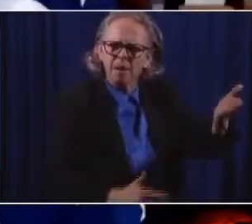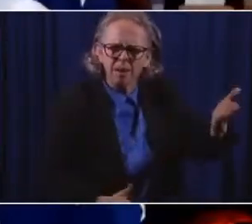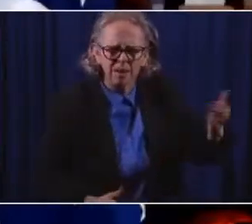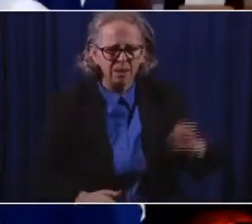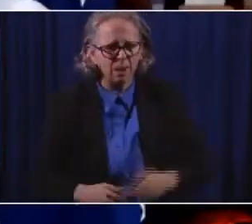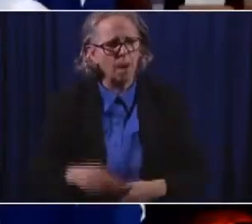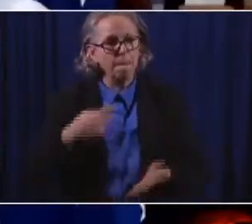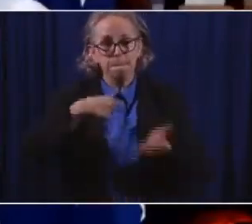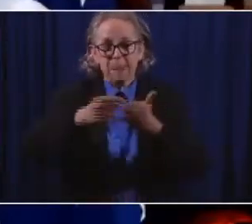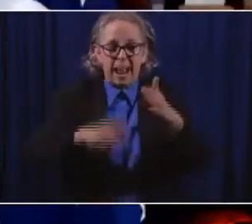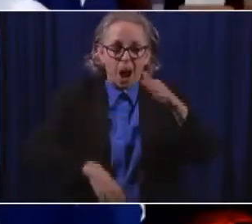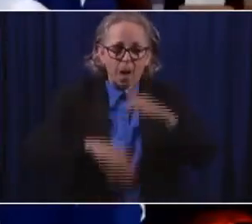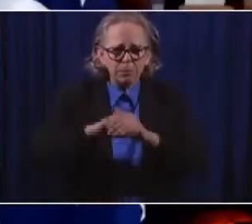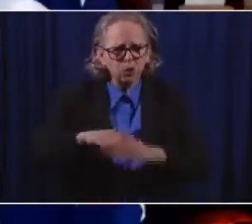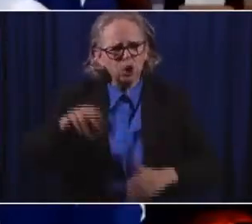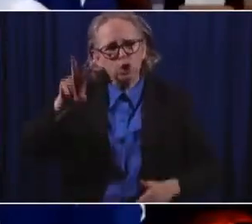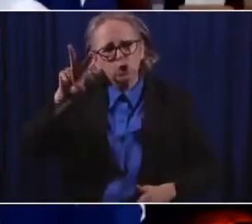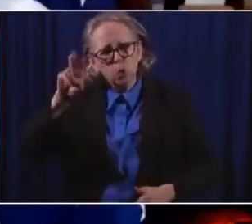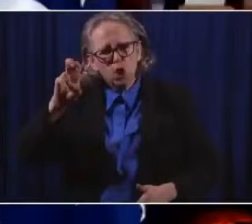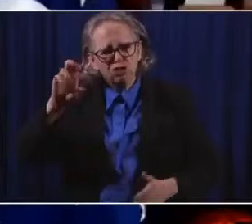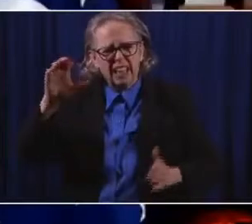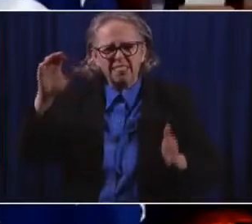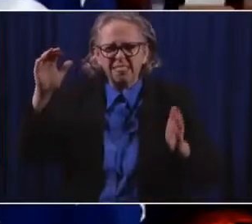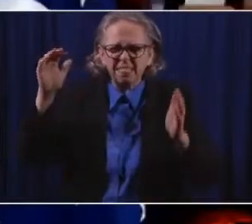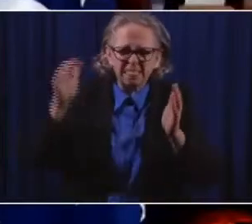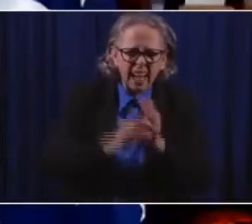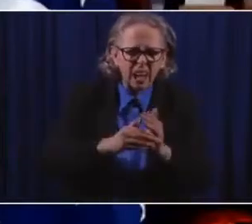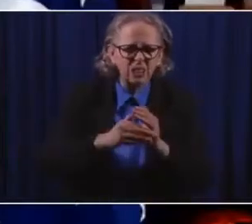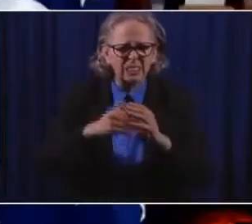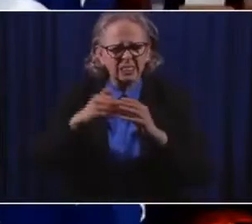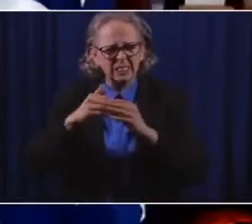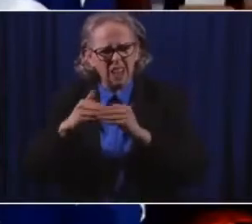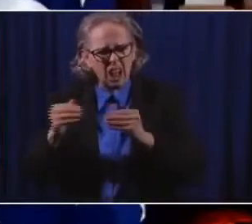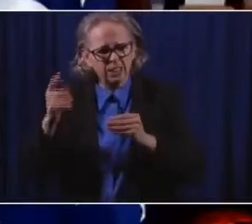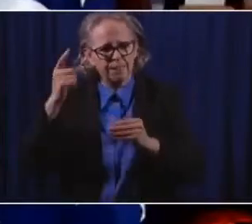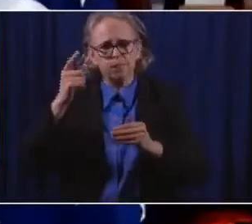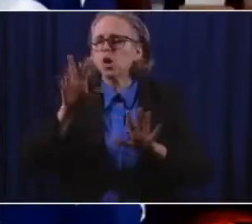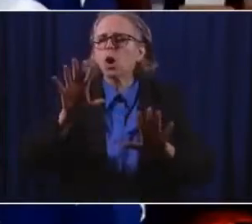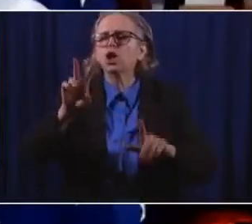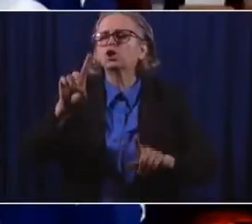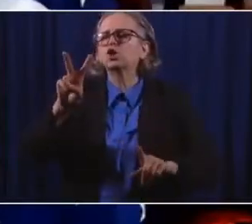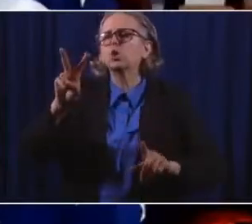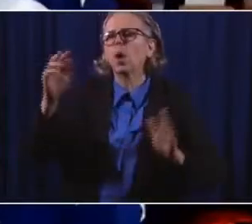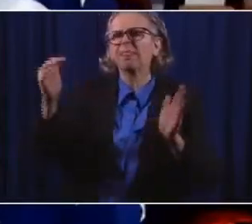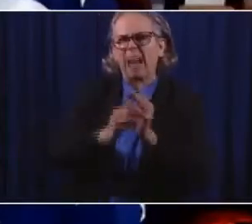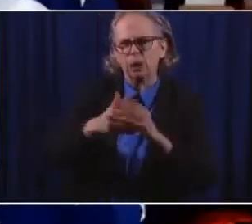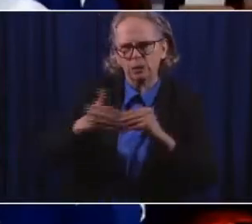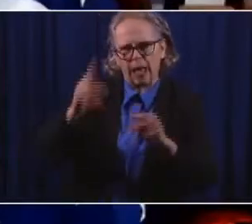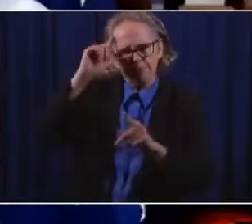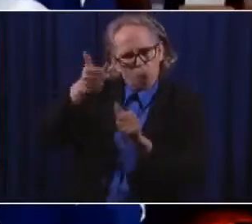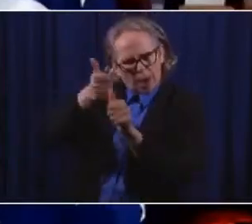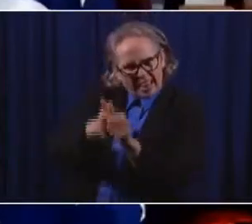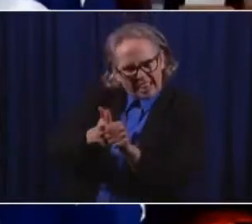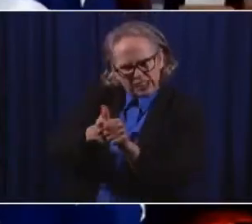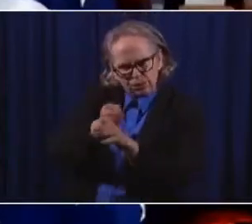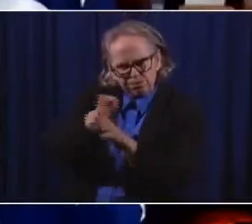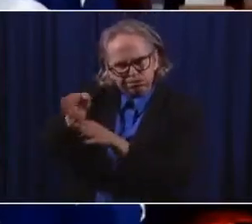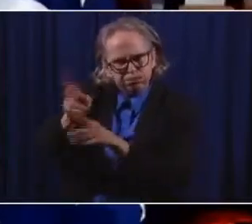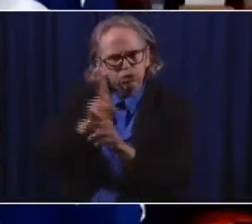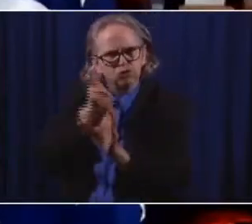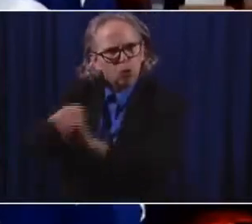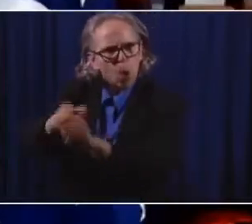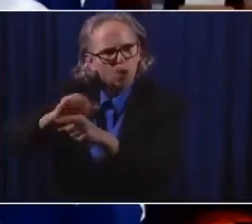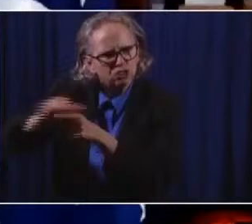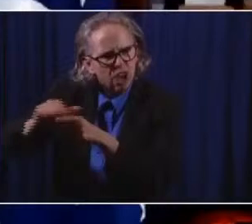$2,000 of a person's industry credentials. Some of these industry credentials come with college credits associated with them. This is a